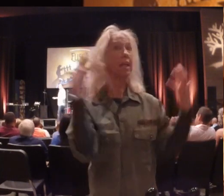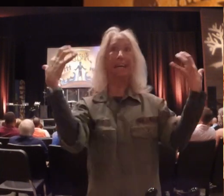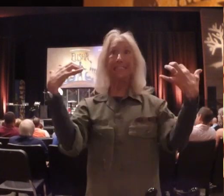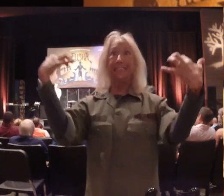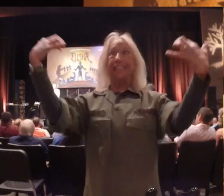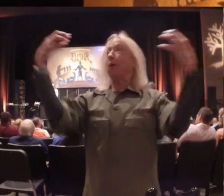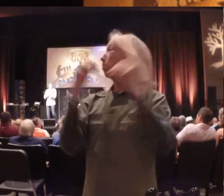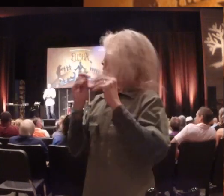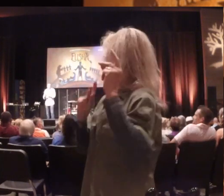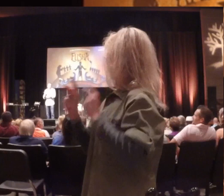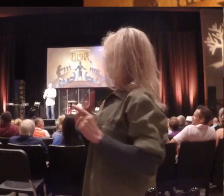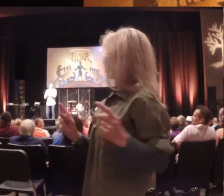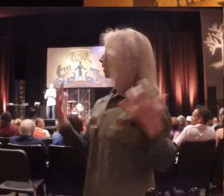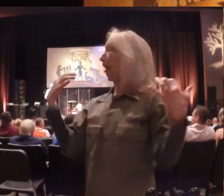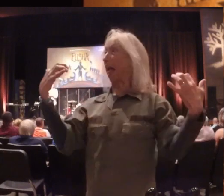speak to.